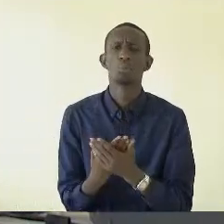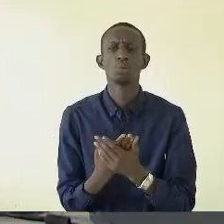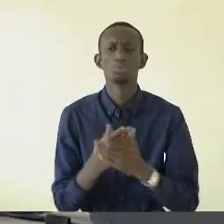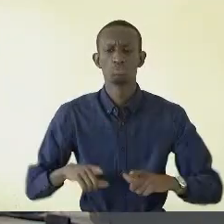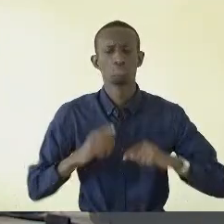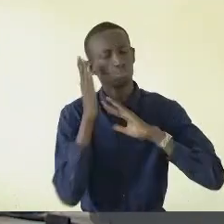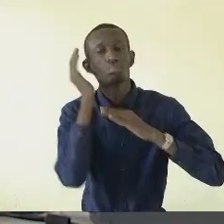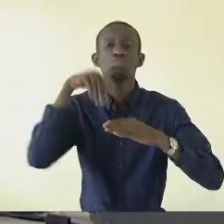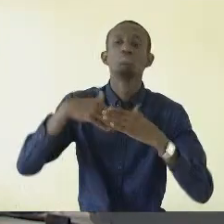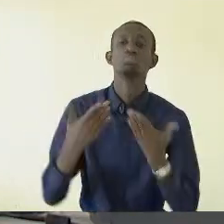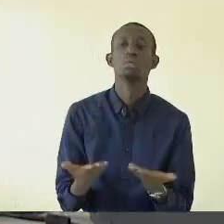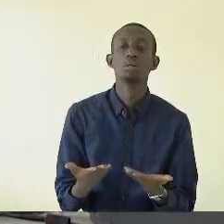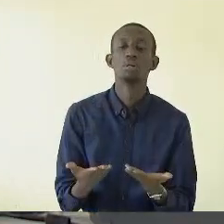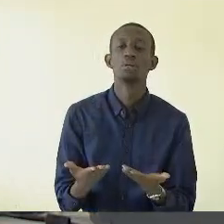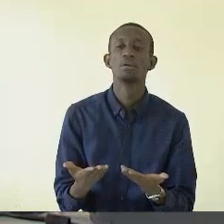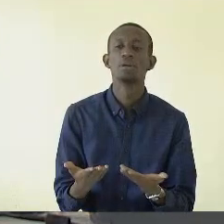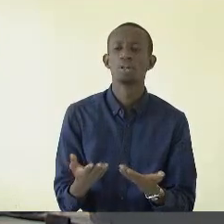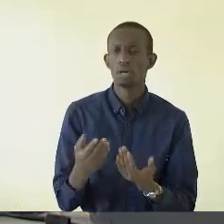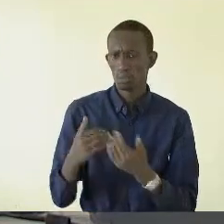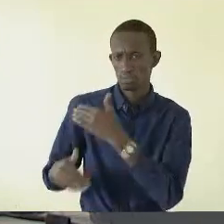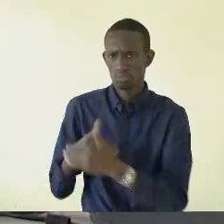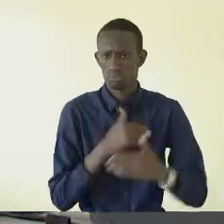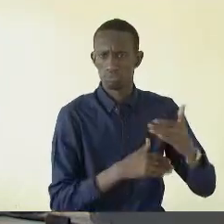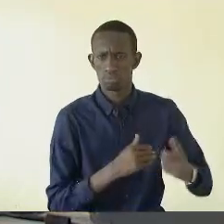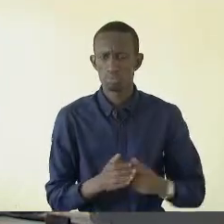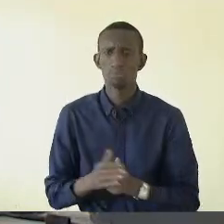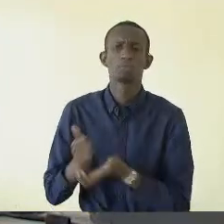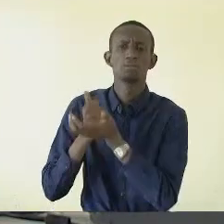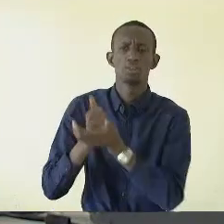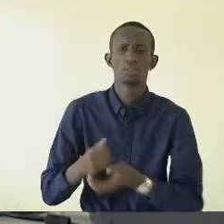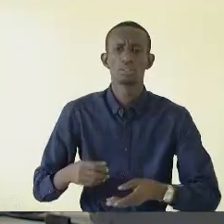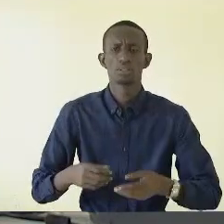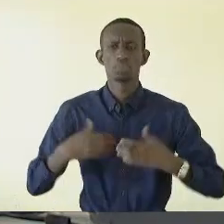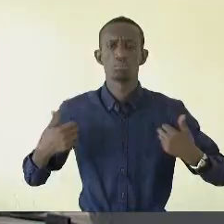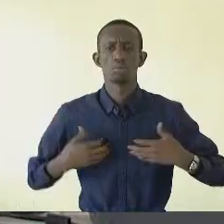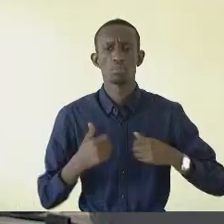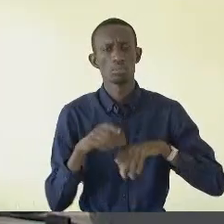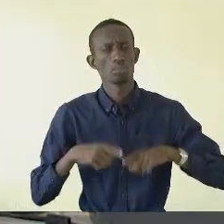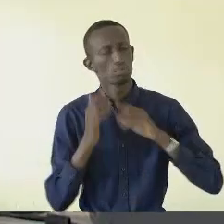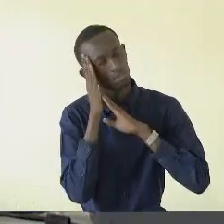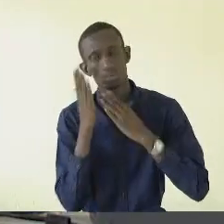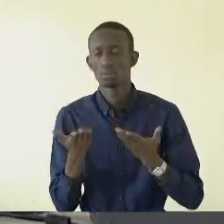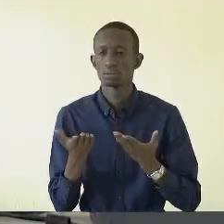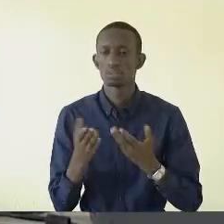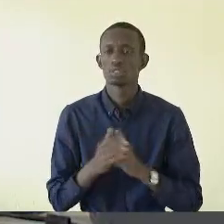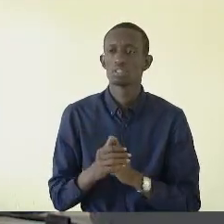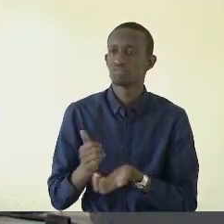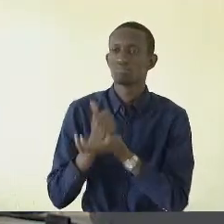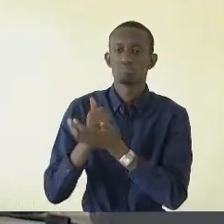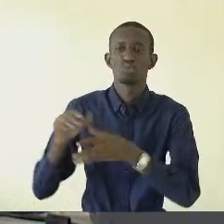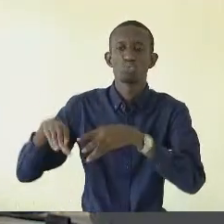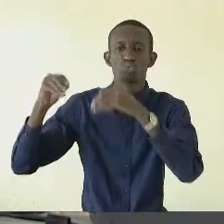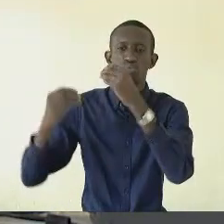This environment accommodates animals, it accommodates plants, and is very nice. And